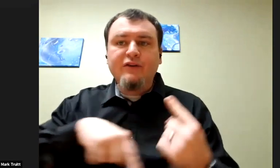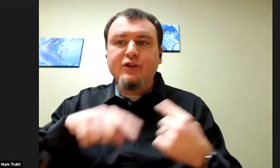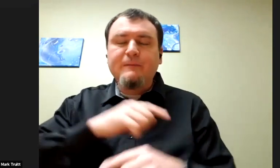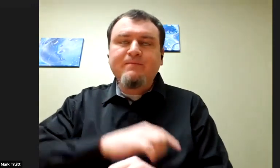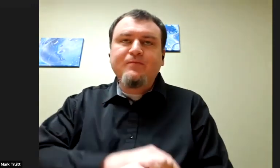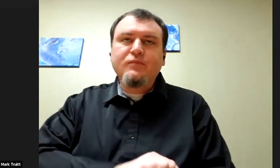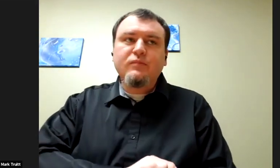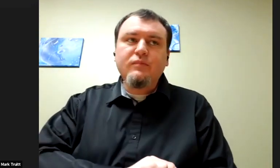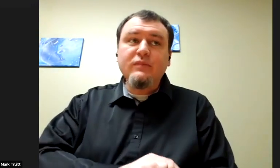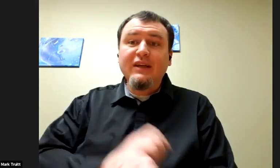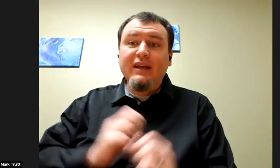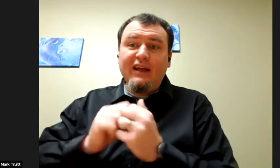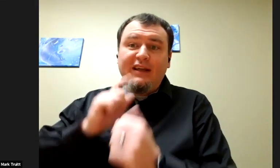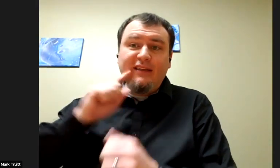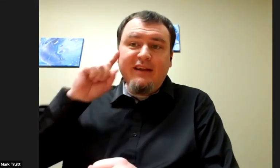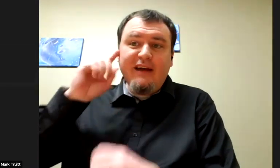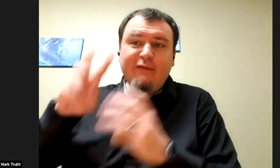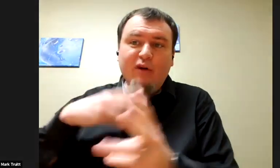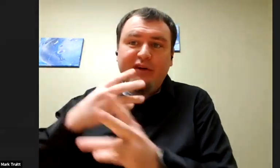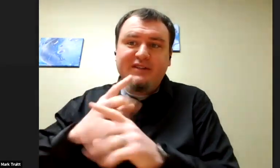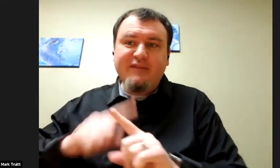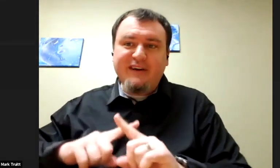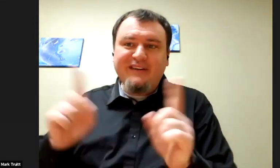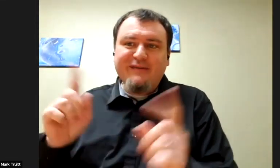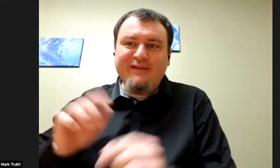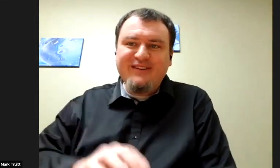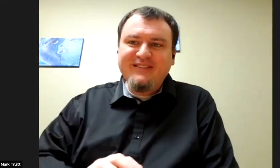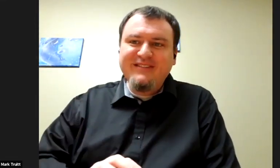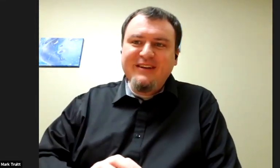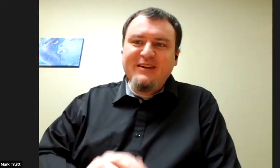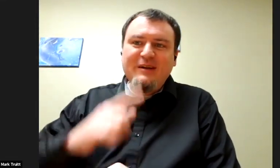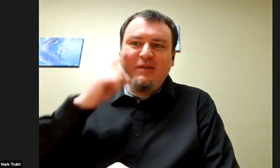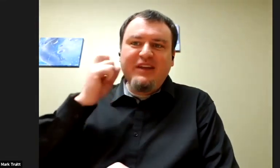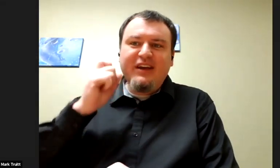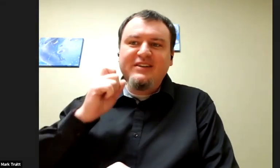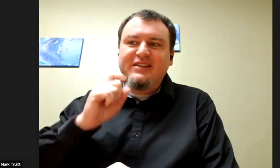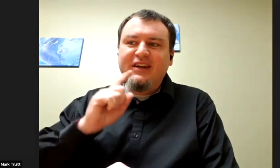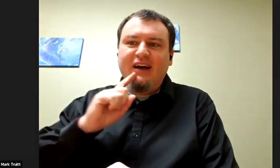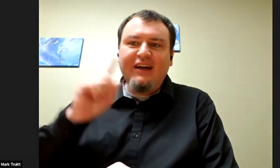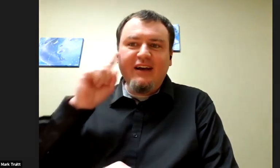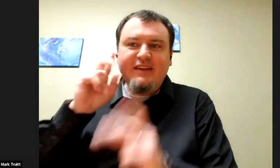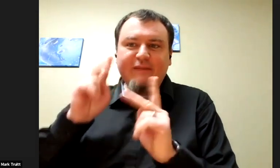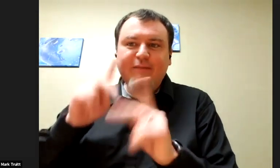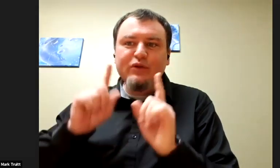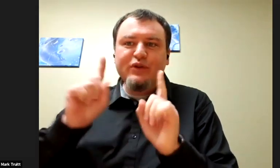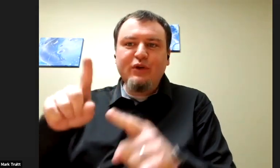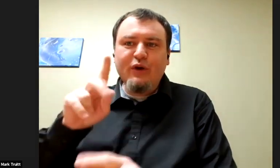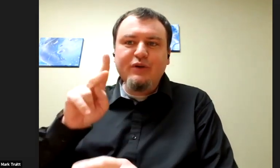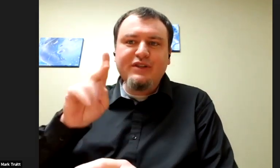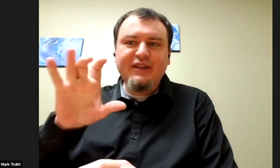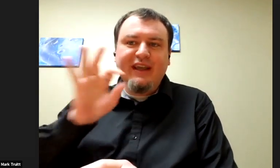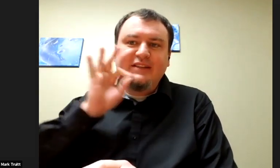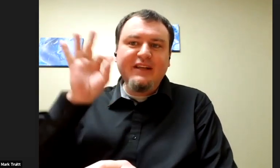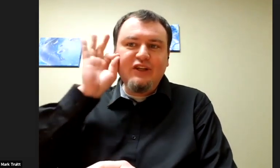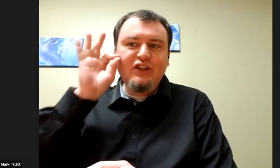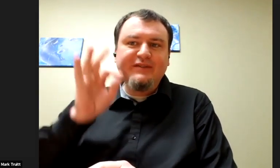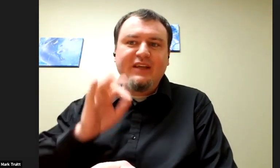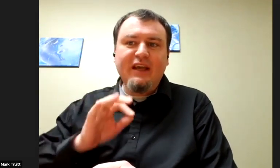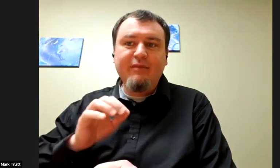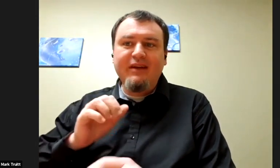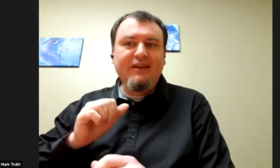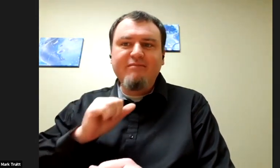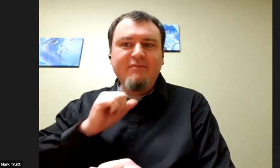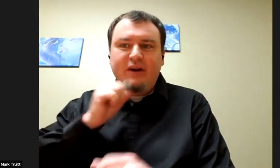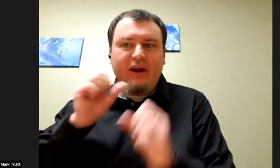are around you. In the deaf world, it's very different because a deaf person who goes to the Kansas City